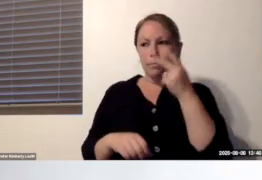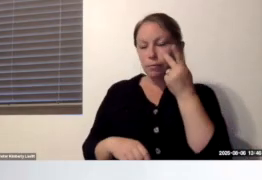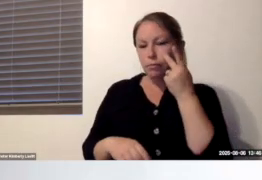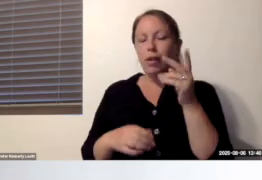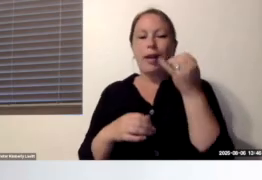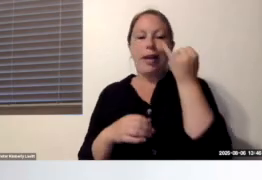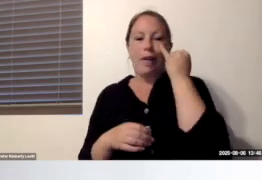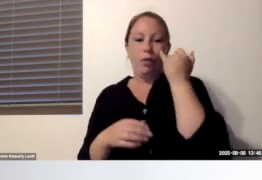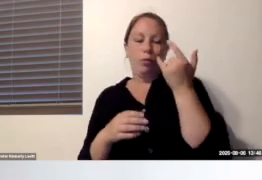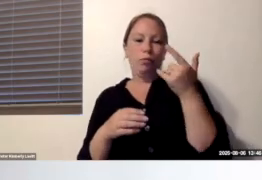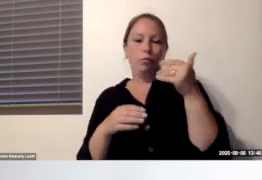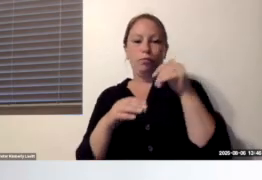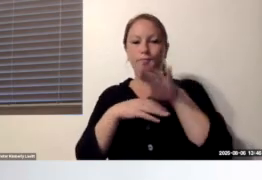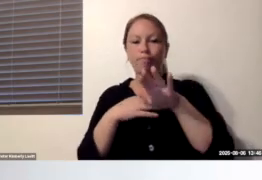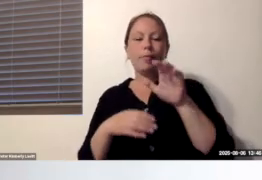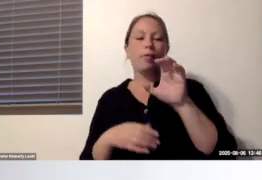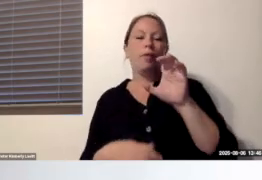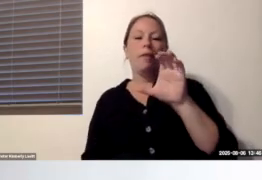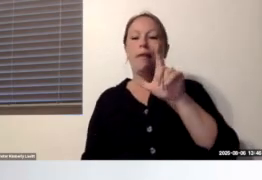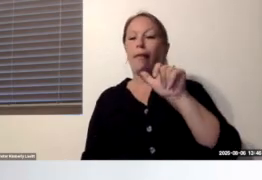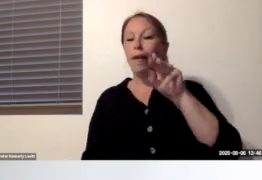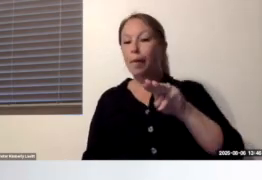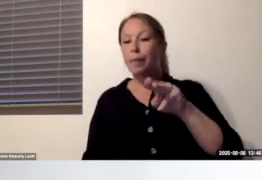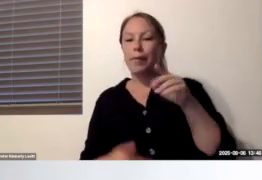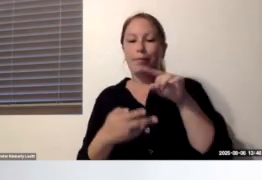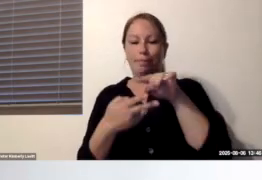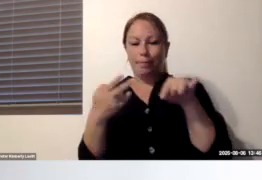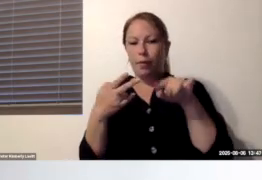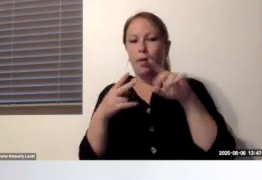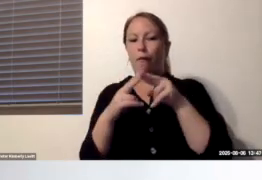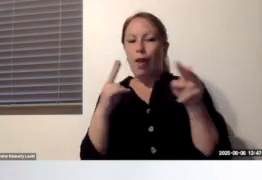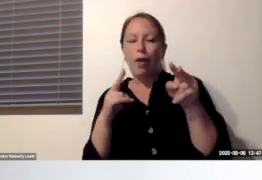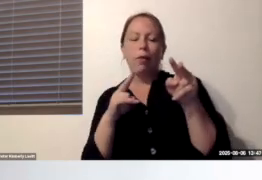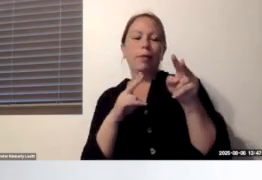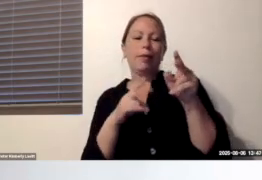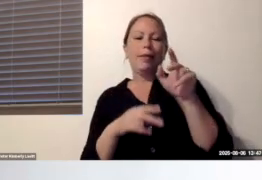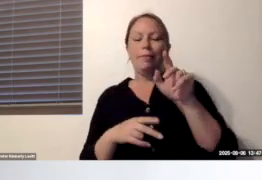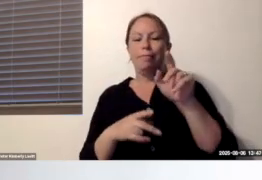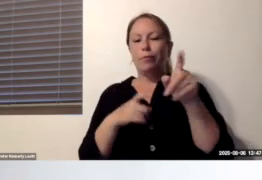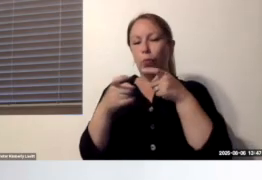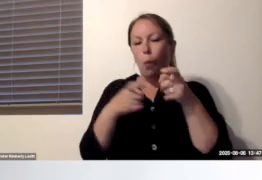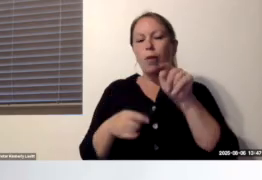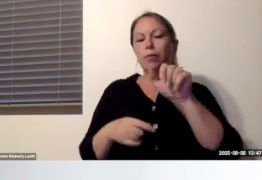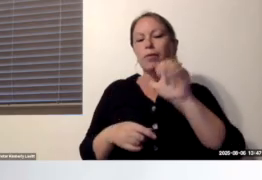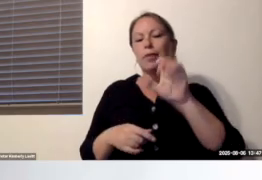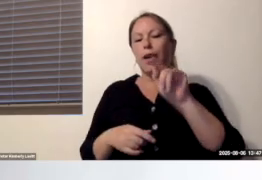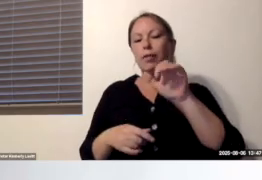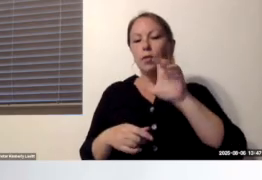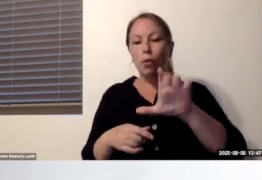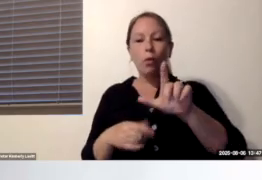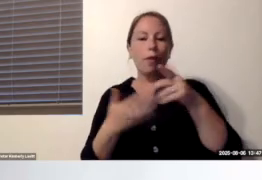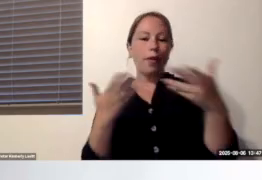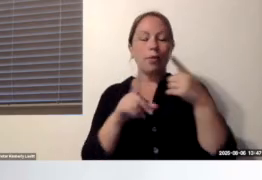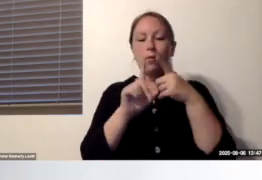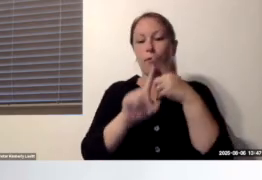been acknowledged, whether it's being paid. Again, these are very kind of mechanical, tactical things, But from a dealer perspective, and I